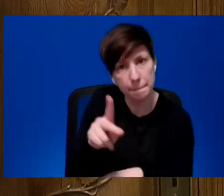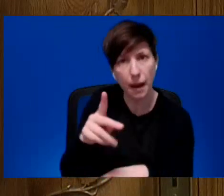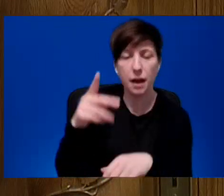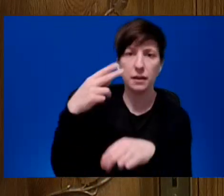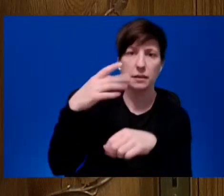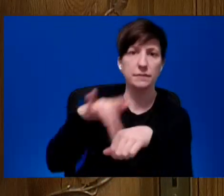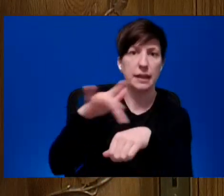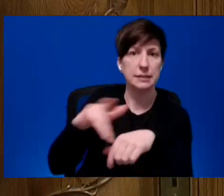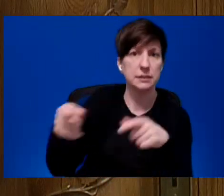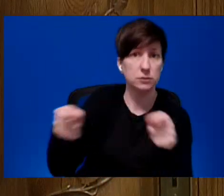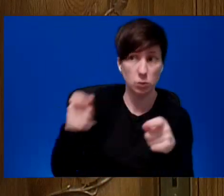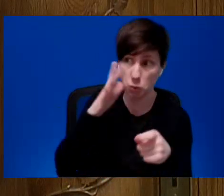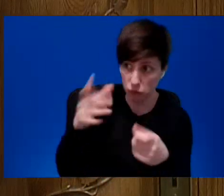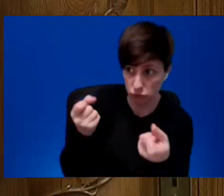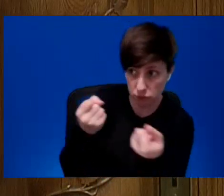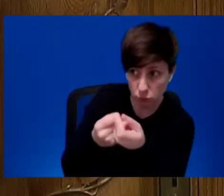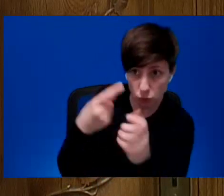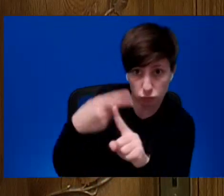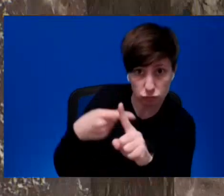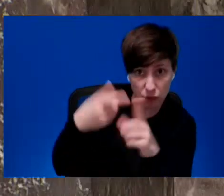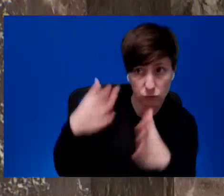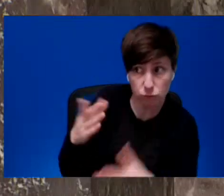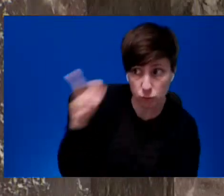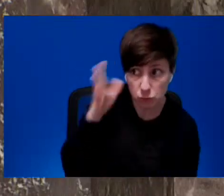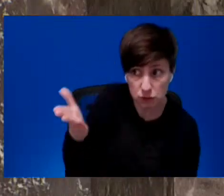of Housing. Thank you so much, Honourable Speaker.